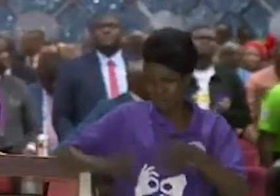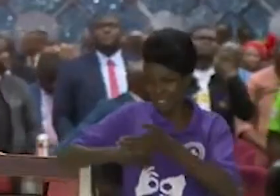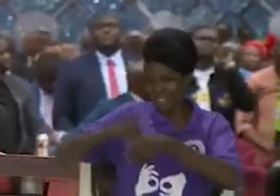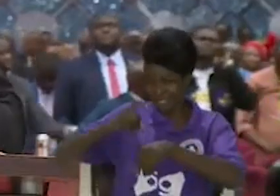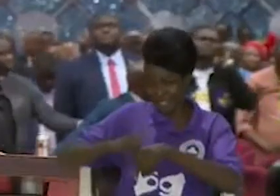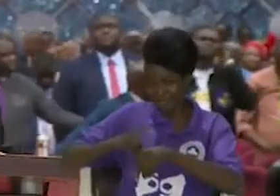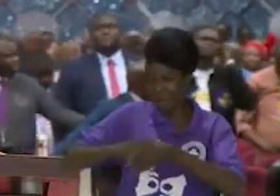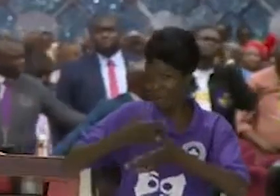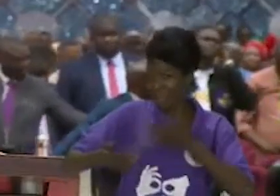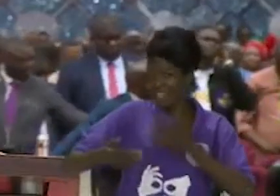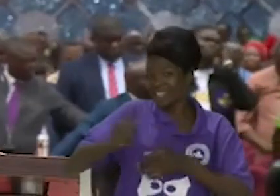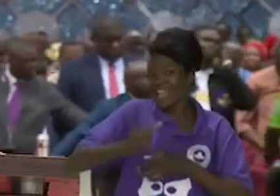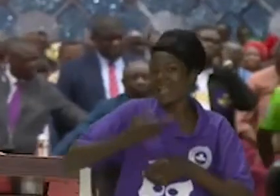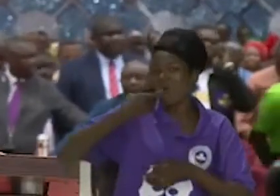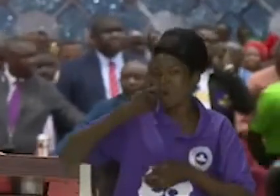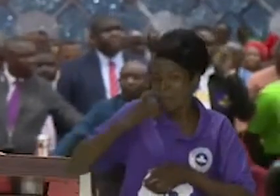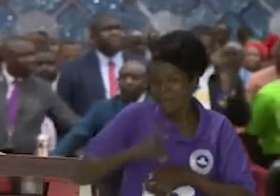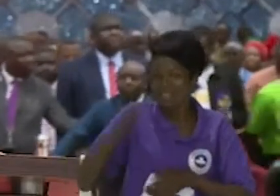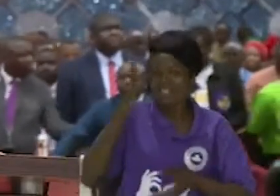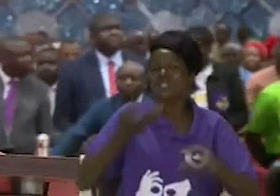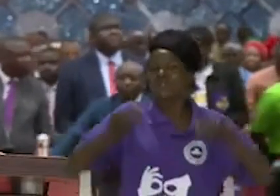will come to pass.